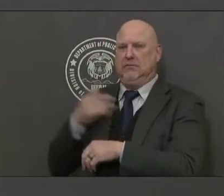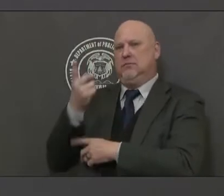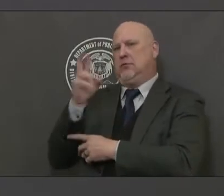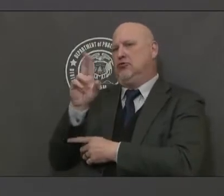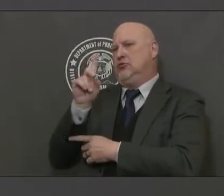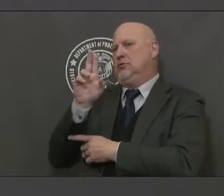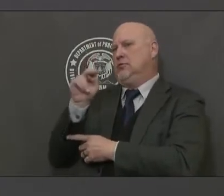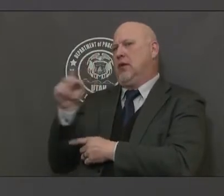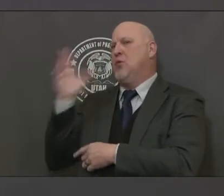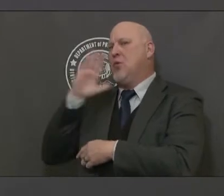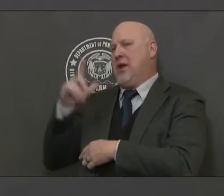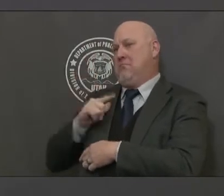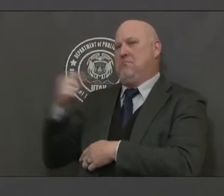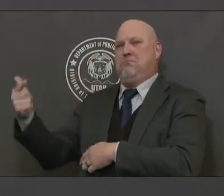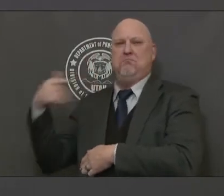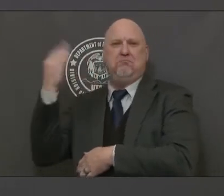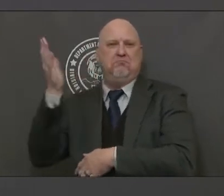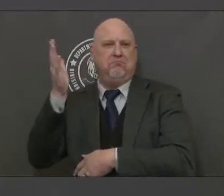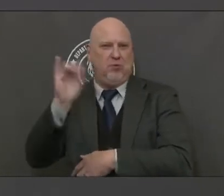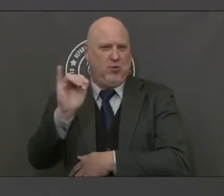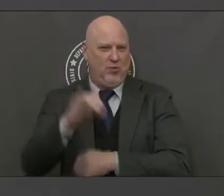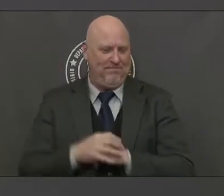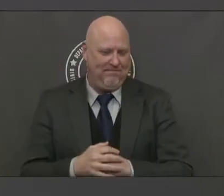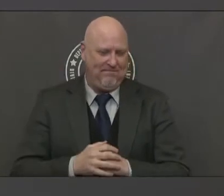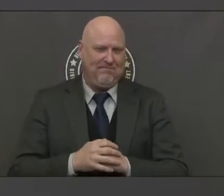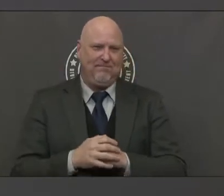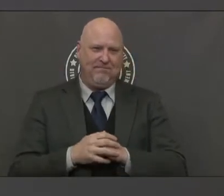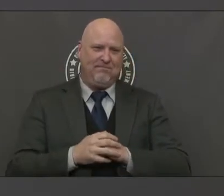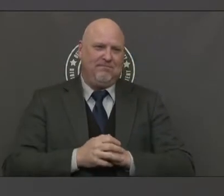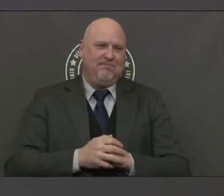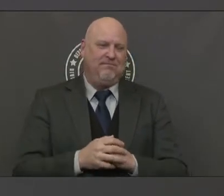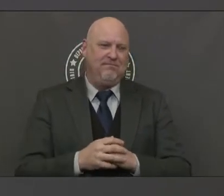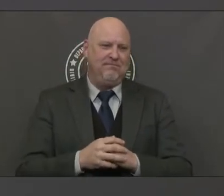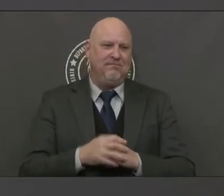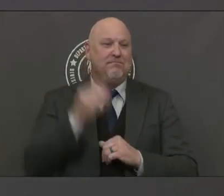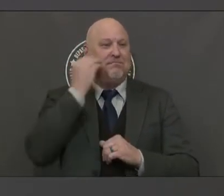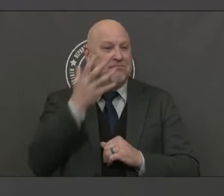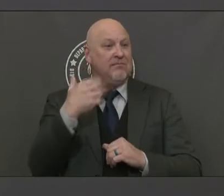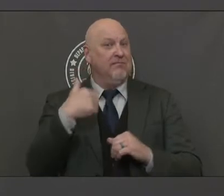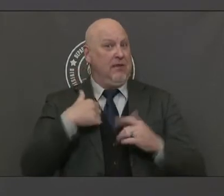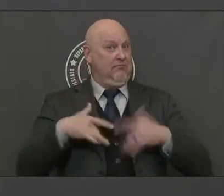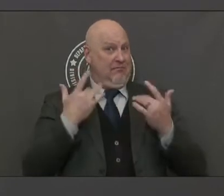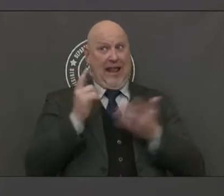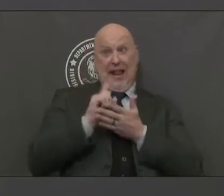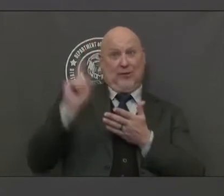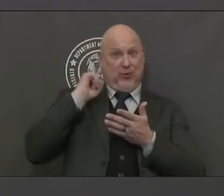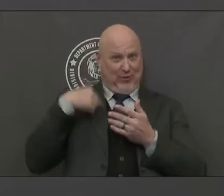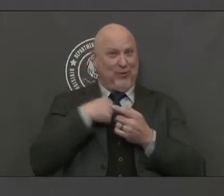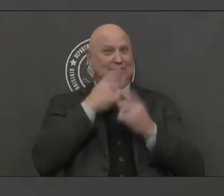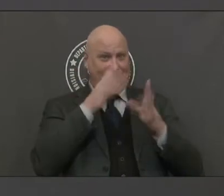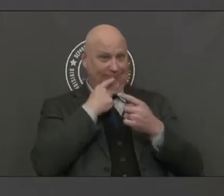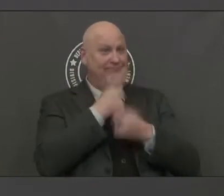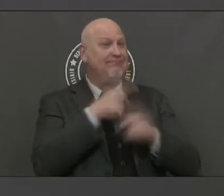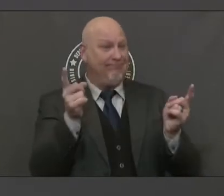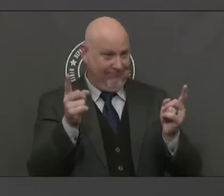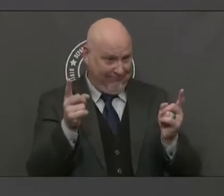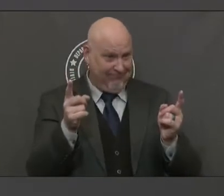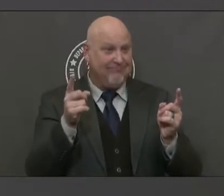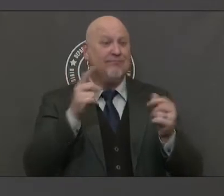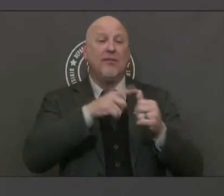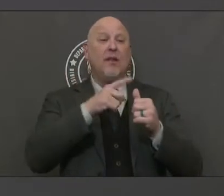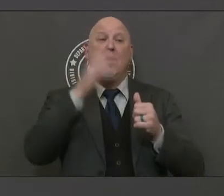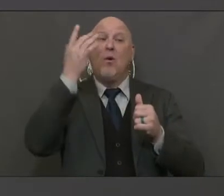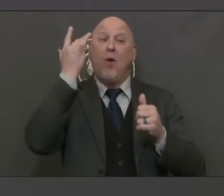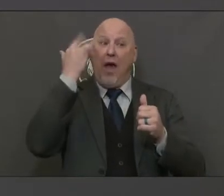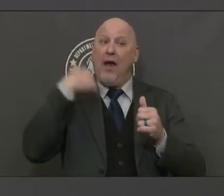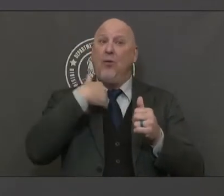was happy to announce that because of increasing vaccine doses to the state and some slowing of vaccine uptake, that we